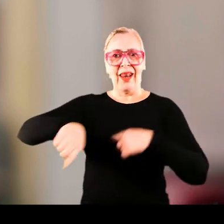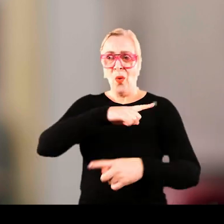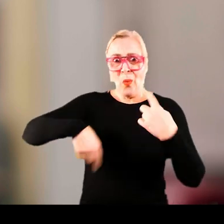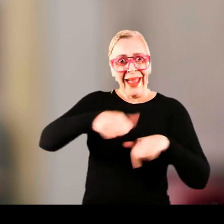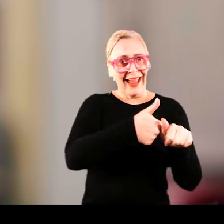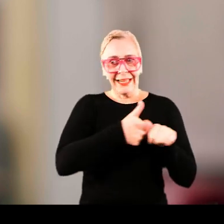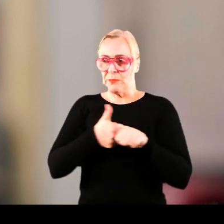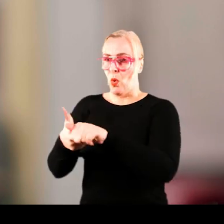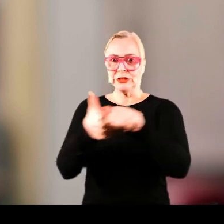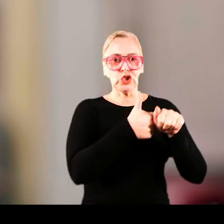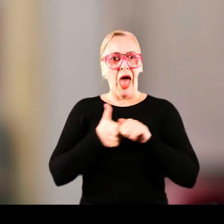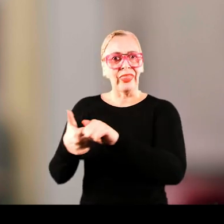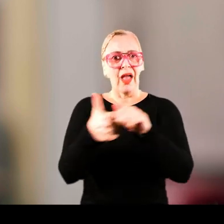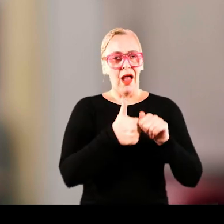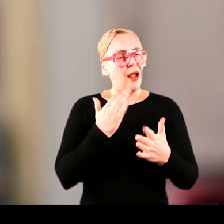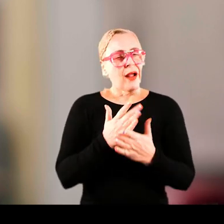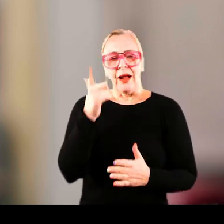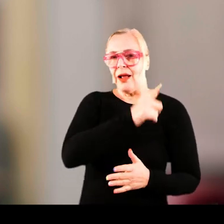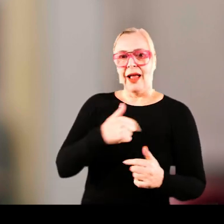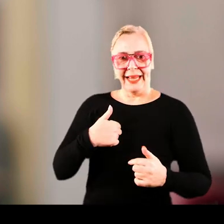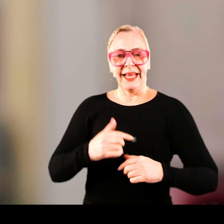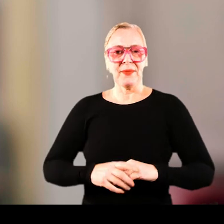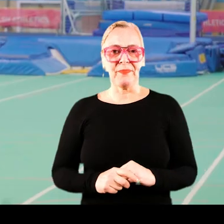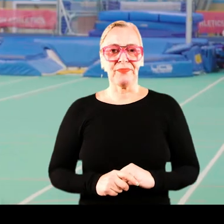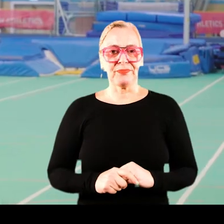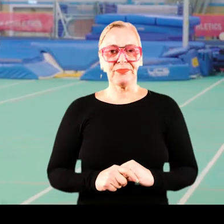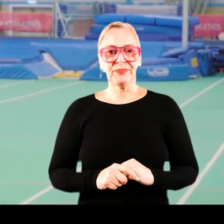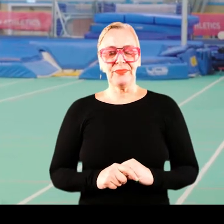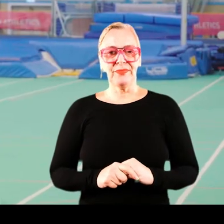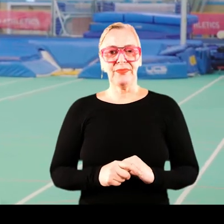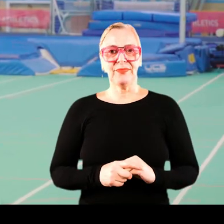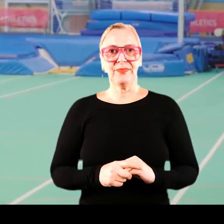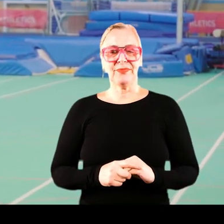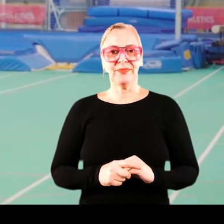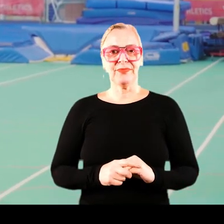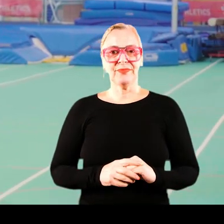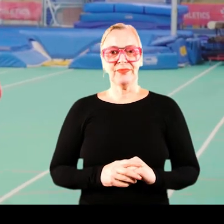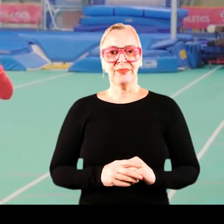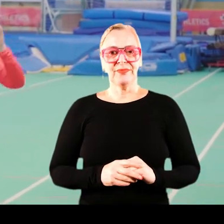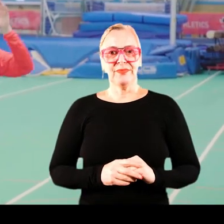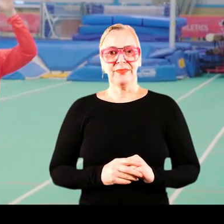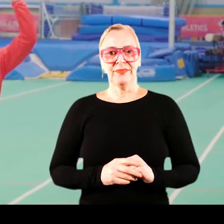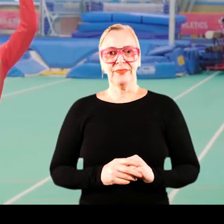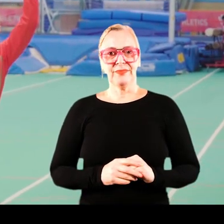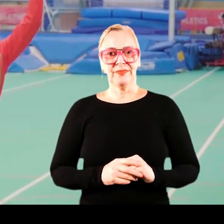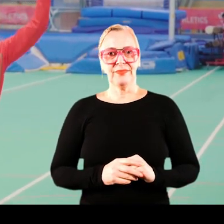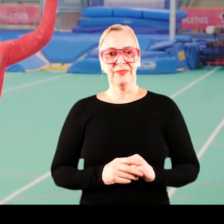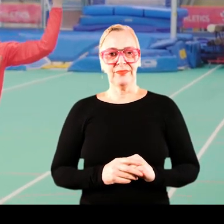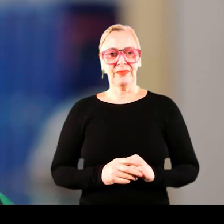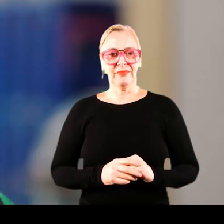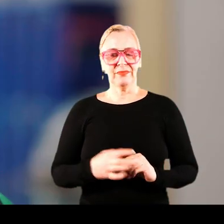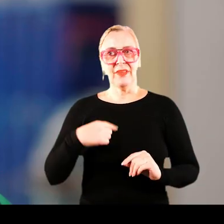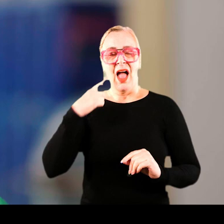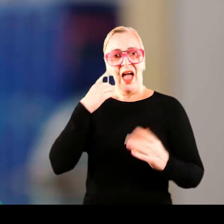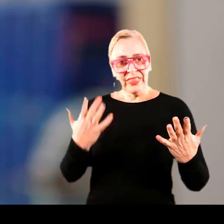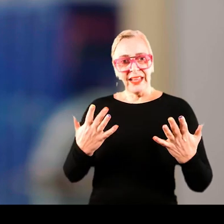cant. Ond dwi yn lwcus iawn bod y merched o gwmpas fi ni gyd yn cefnogi ein gilydd. I think